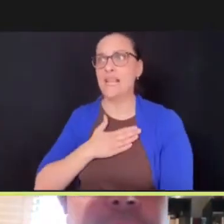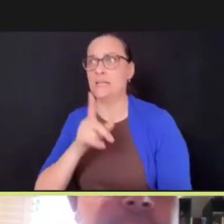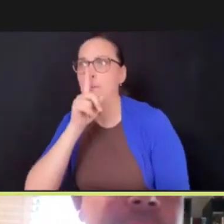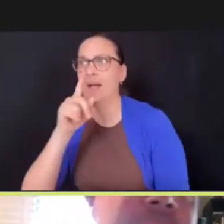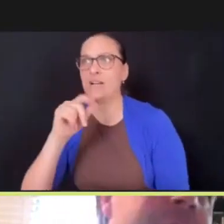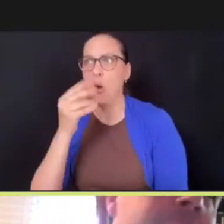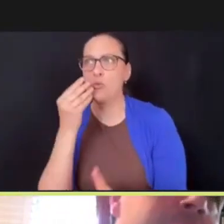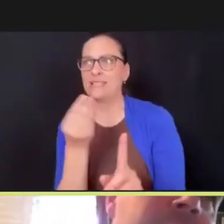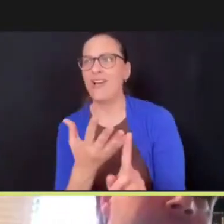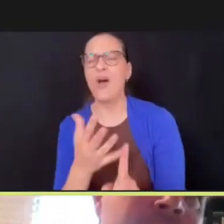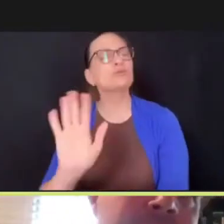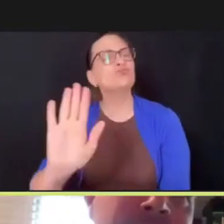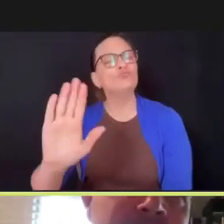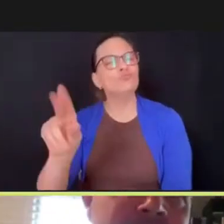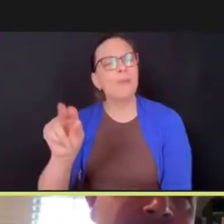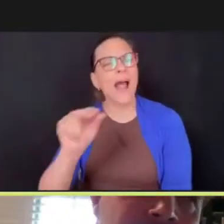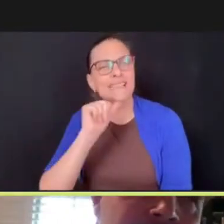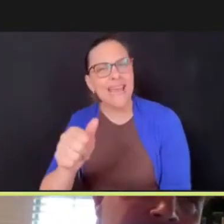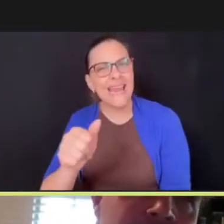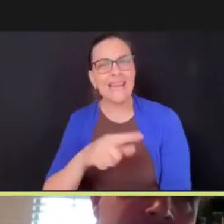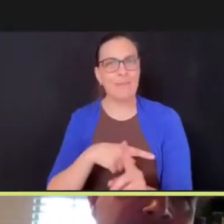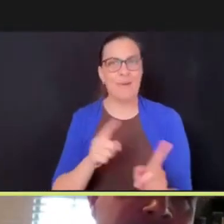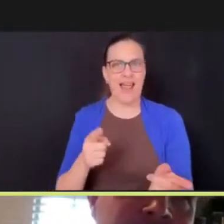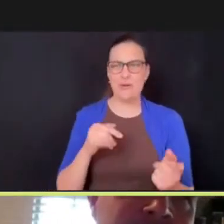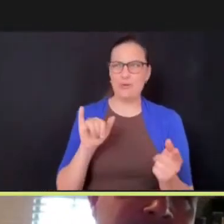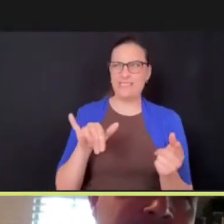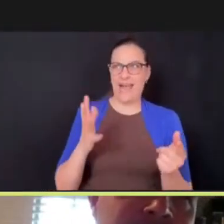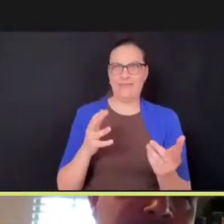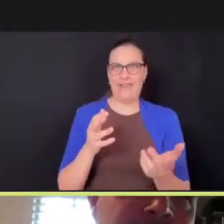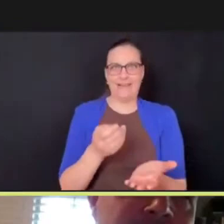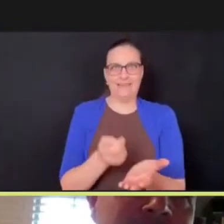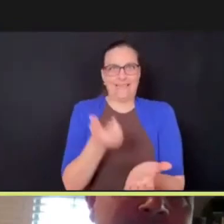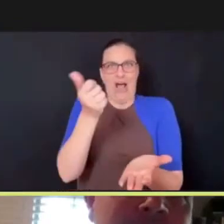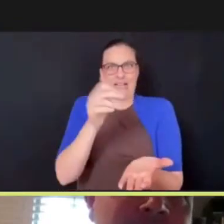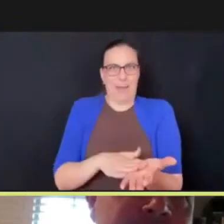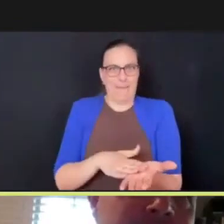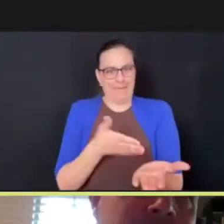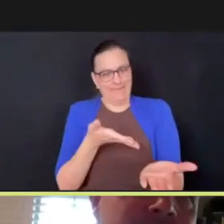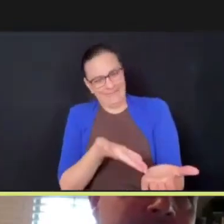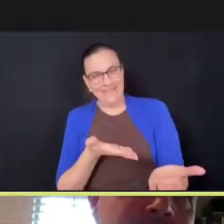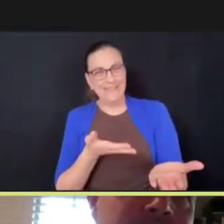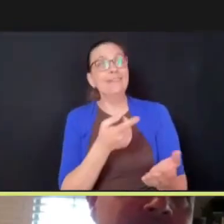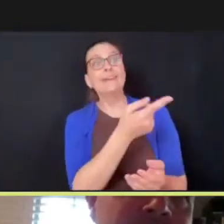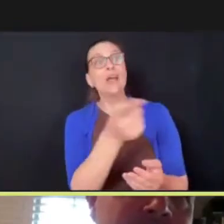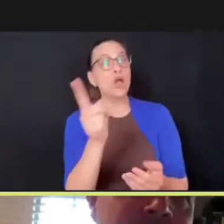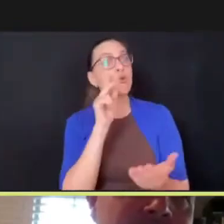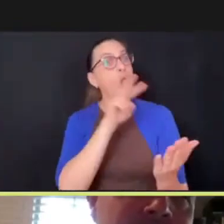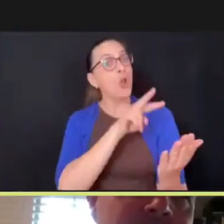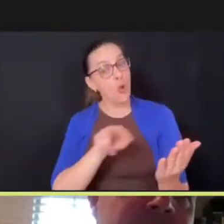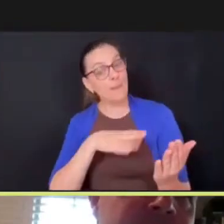whether they figured it out from looking at my materials, because there are things on my Vita that if you kind of are actually